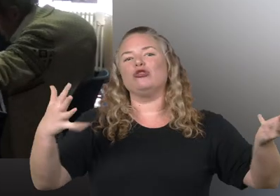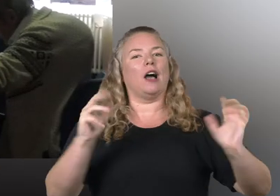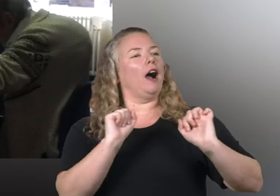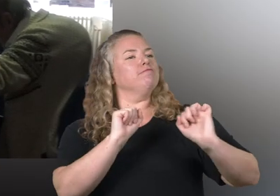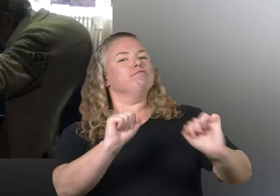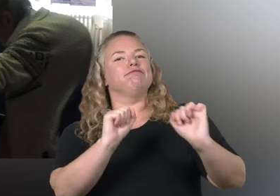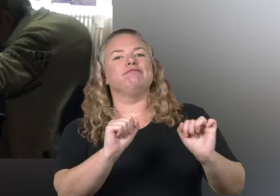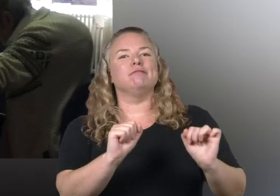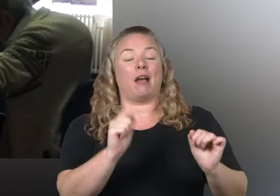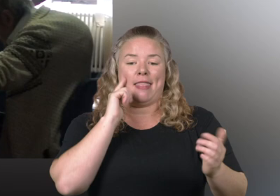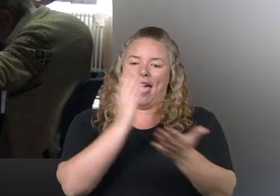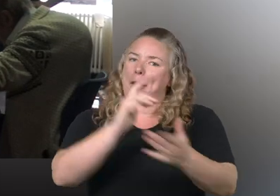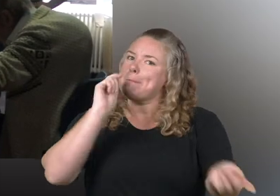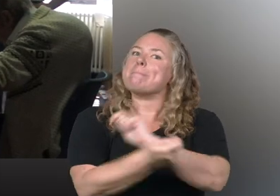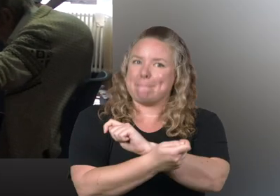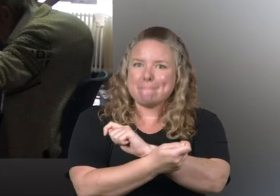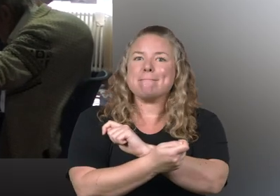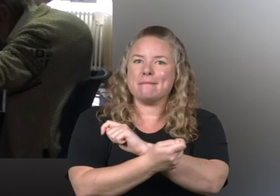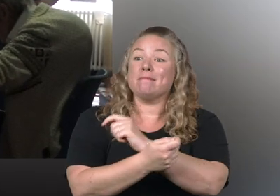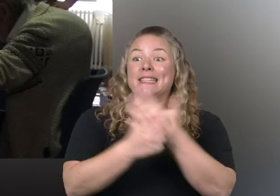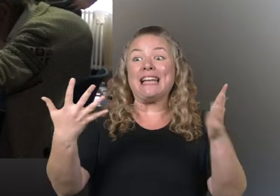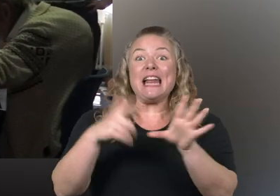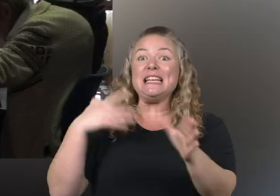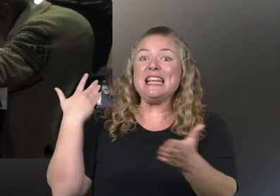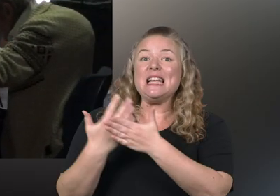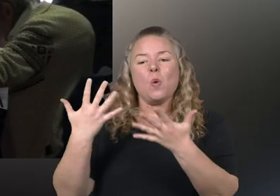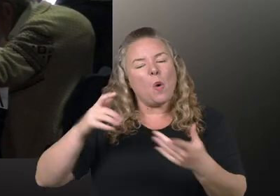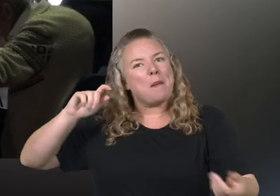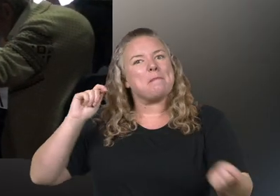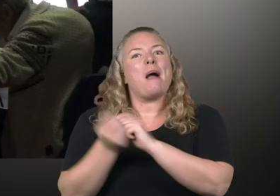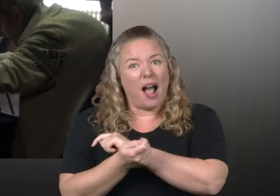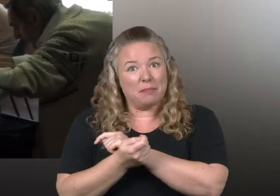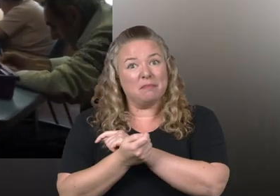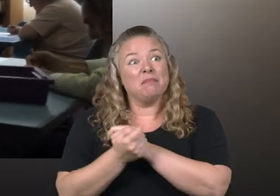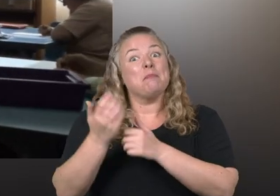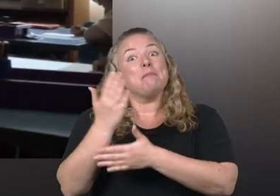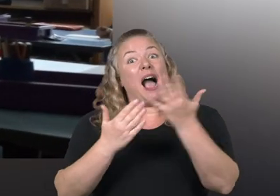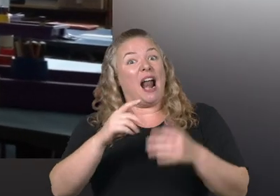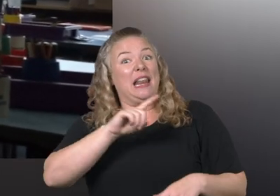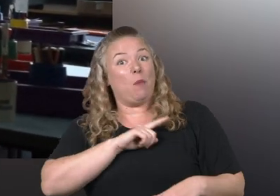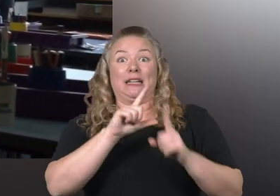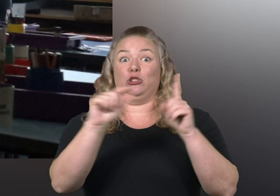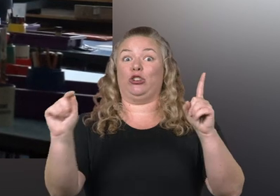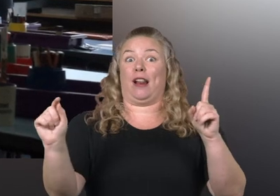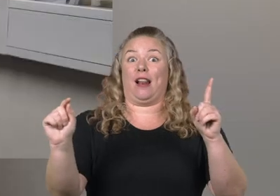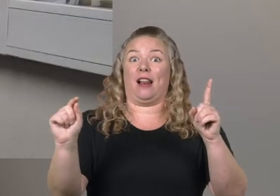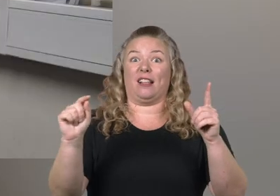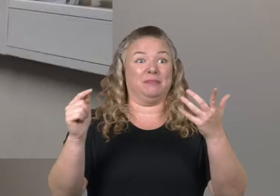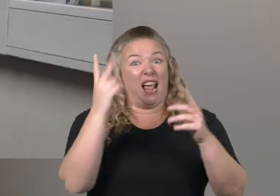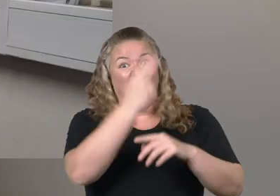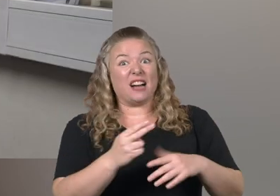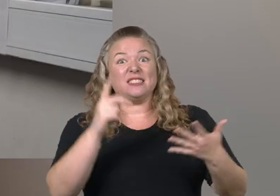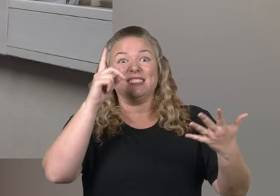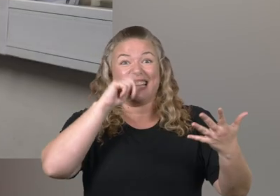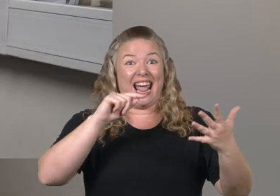provincial. I think that changed. I think it's changed a lot over the last 10 years, partly because of digital, because artists can now move quite easily